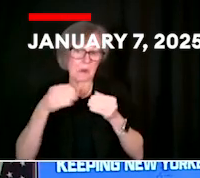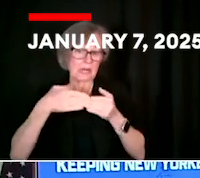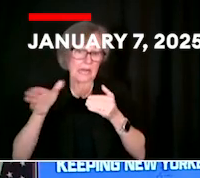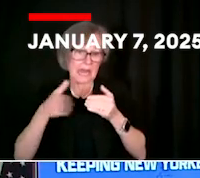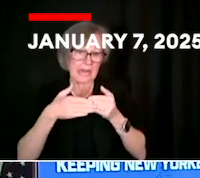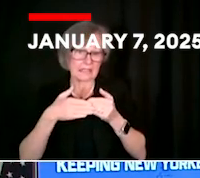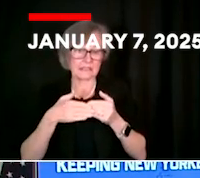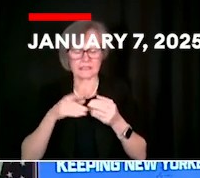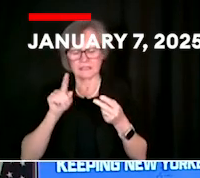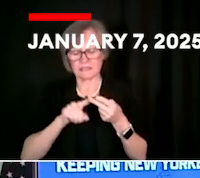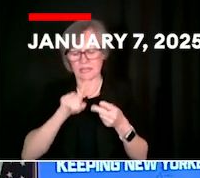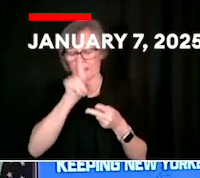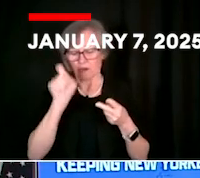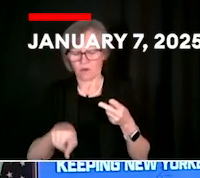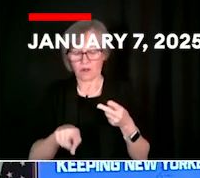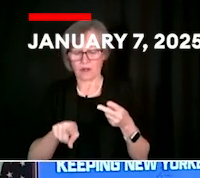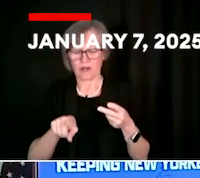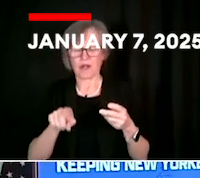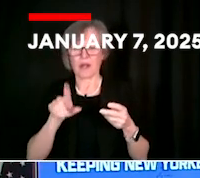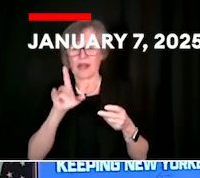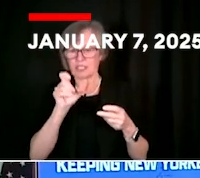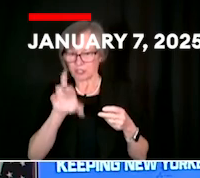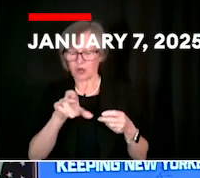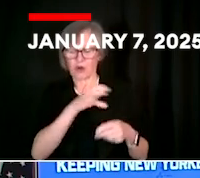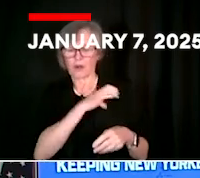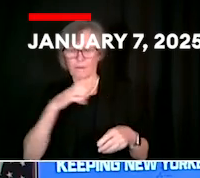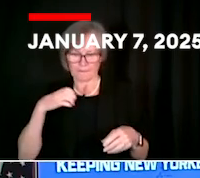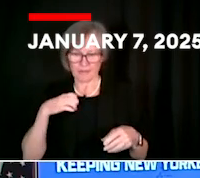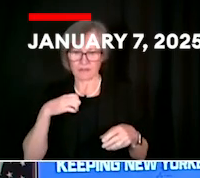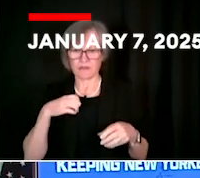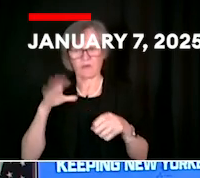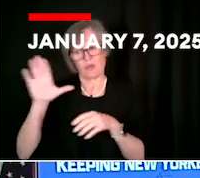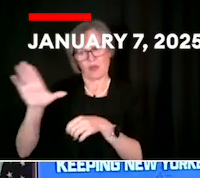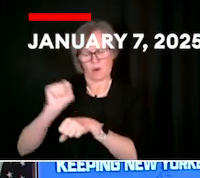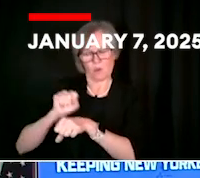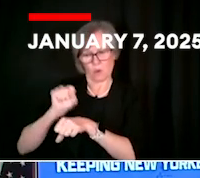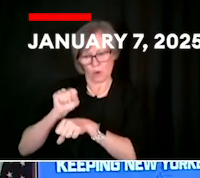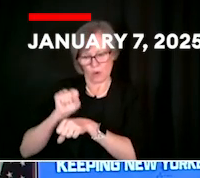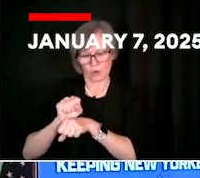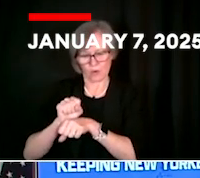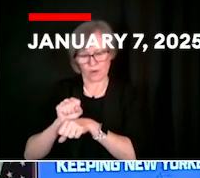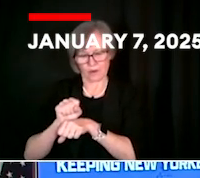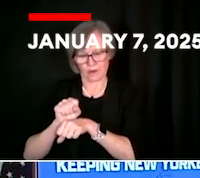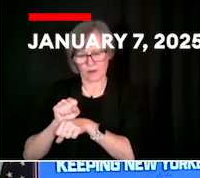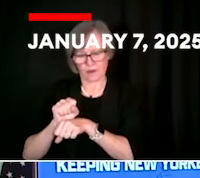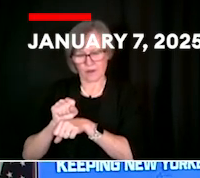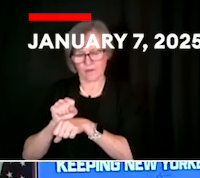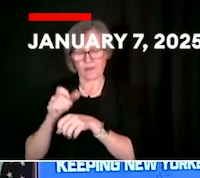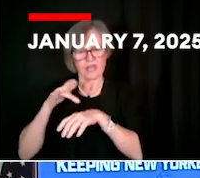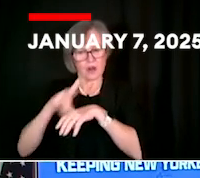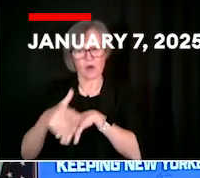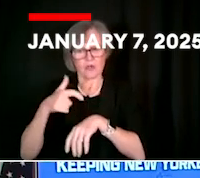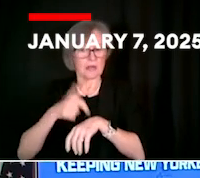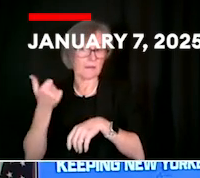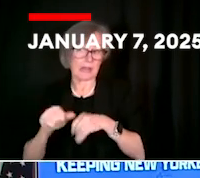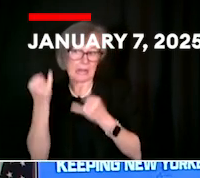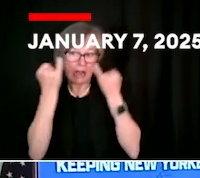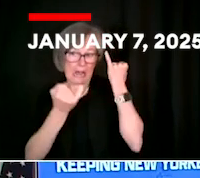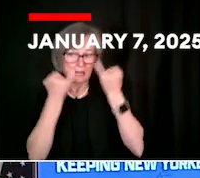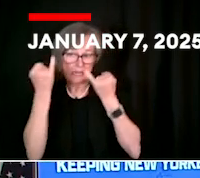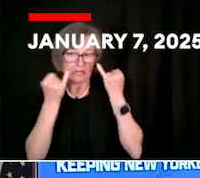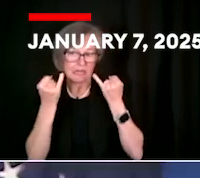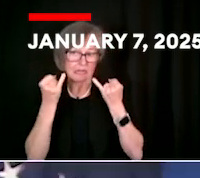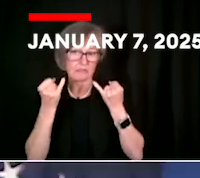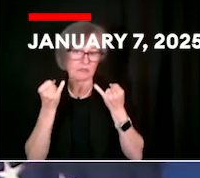question, just the Charter Commission, I know they're going to do their own work, but at this early stage, do you have any ideas of things that you hope they take a look